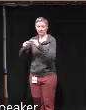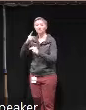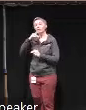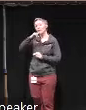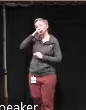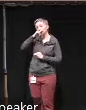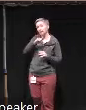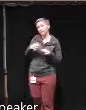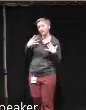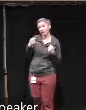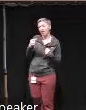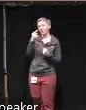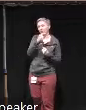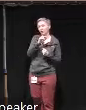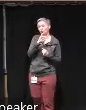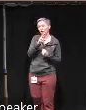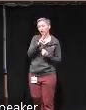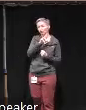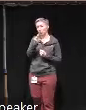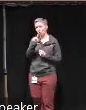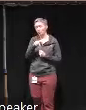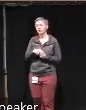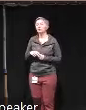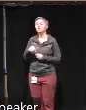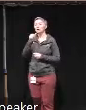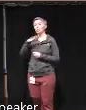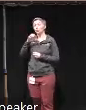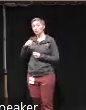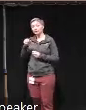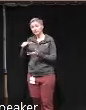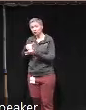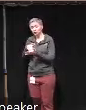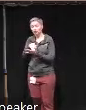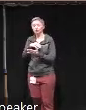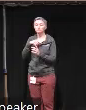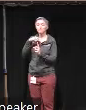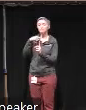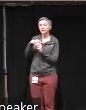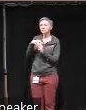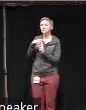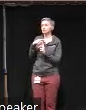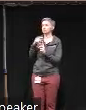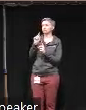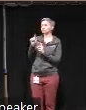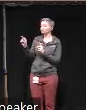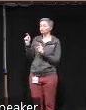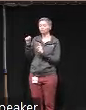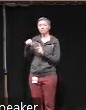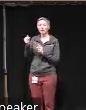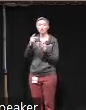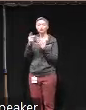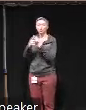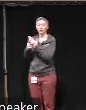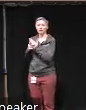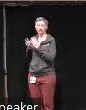health in 100 River Road, Women's Health Center, as well as there are many programs through the